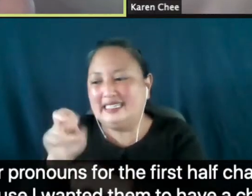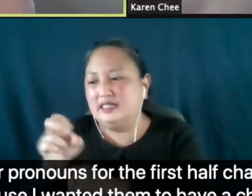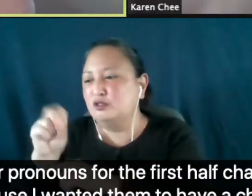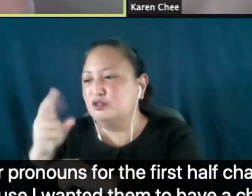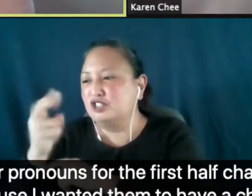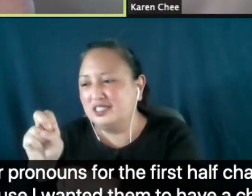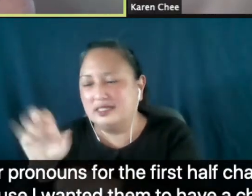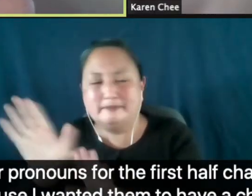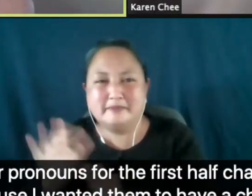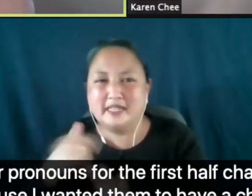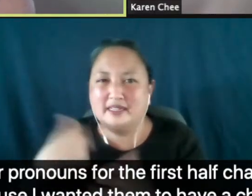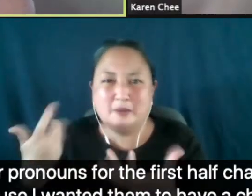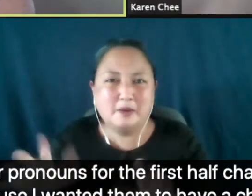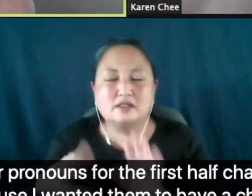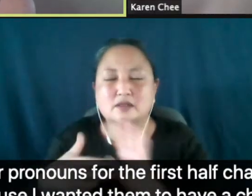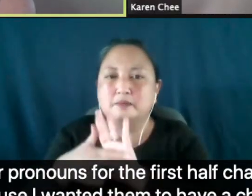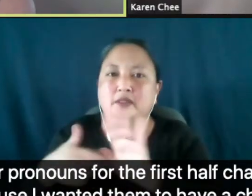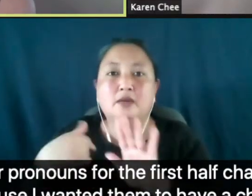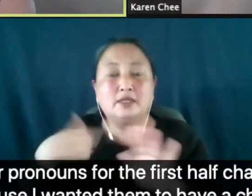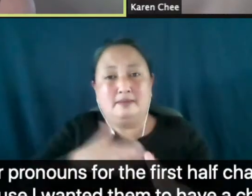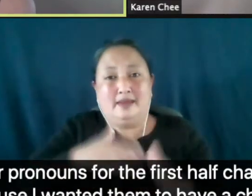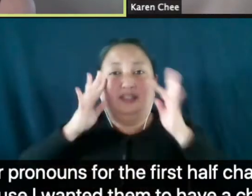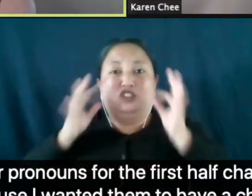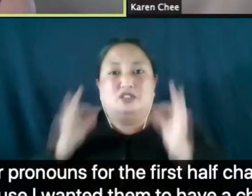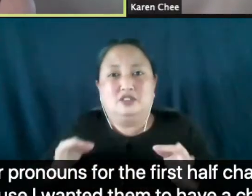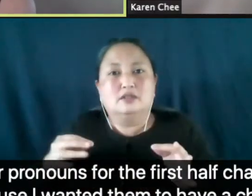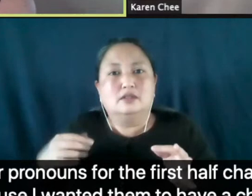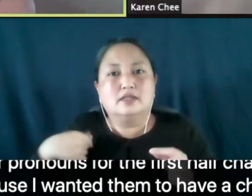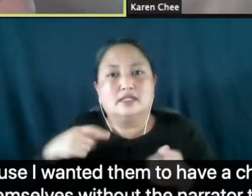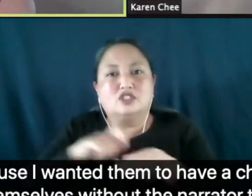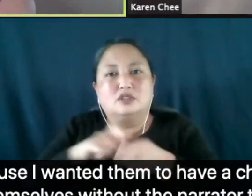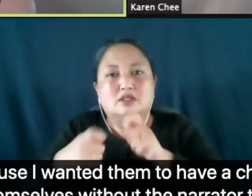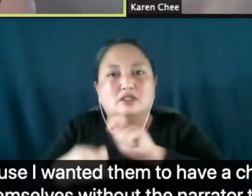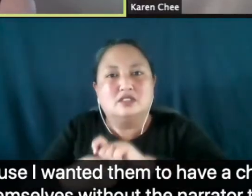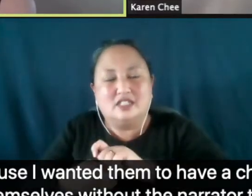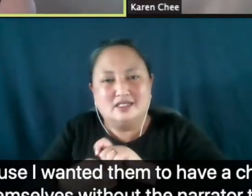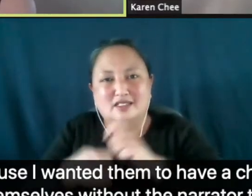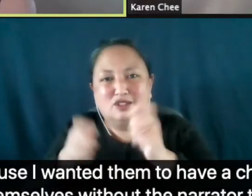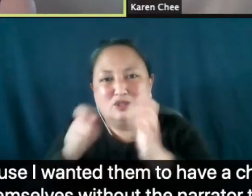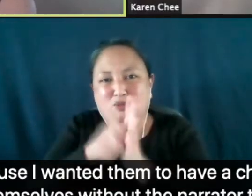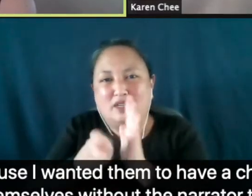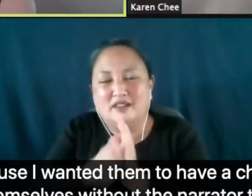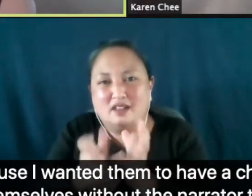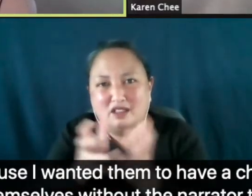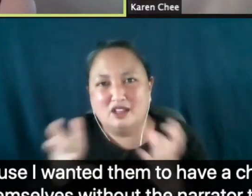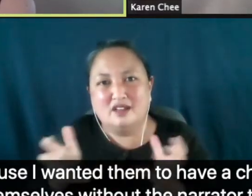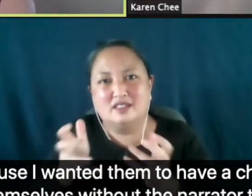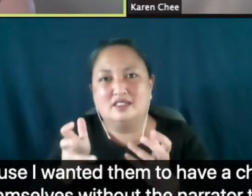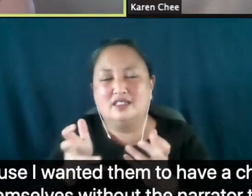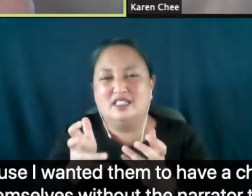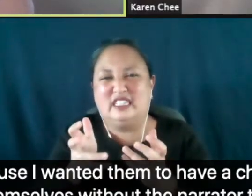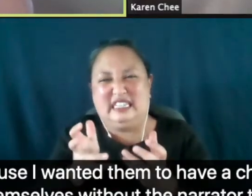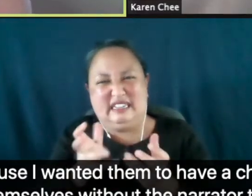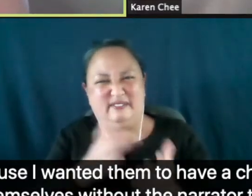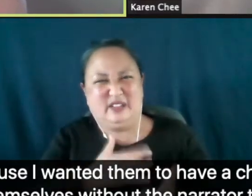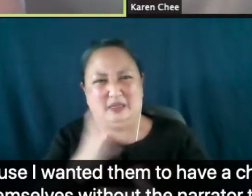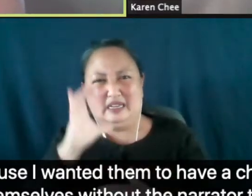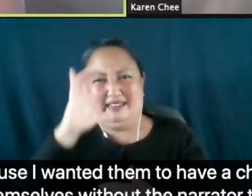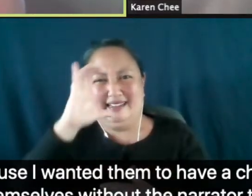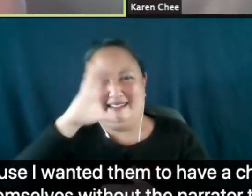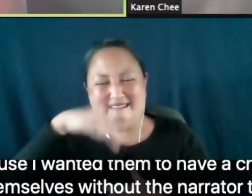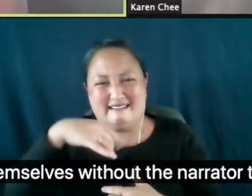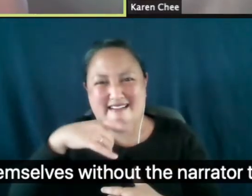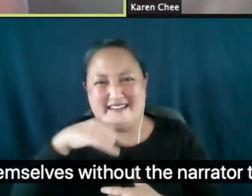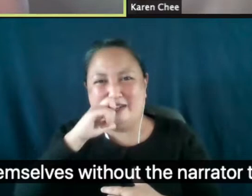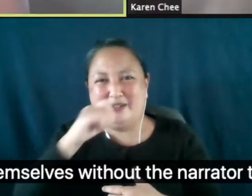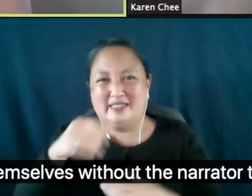actually was a really conscious decision I made that changed the prose a lot. It ended up making the prose kind of like strange and choppy